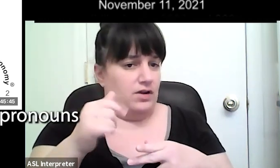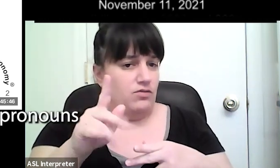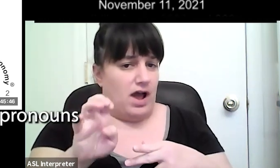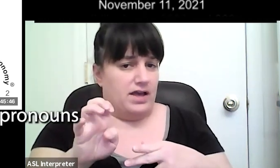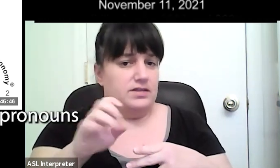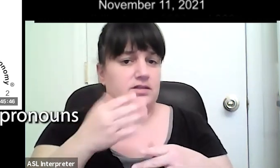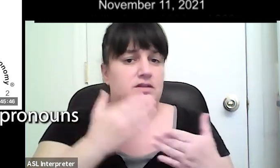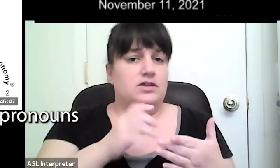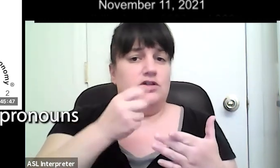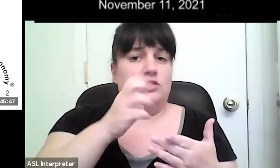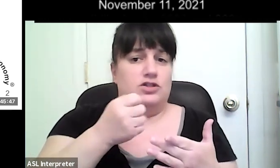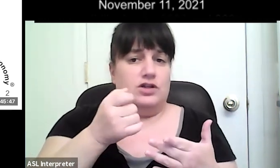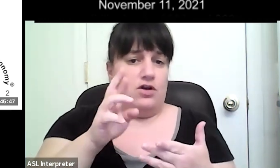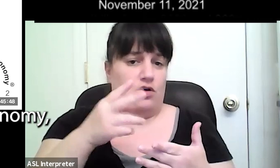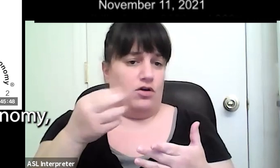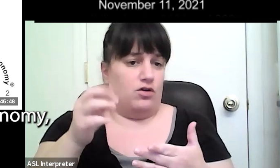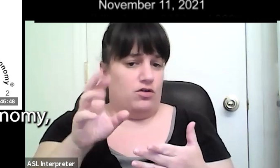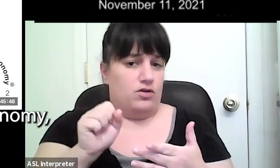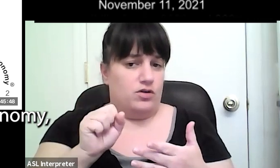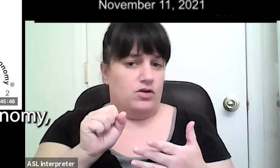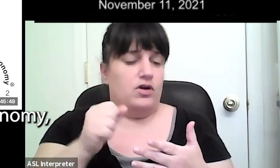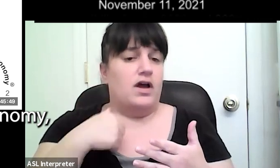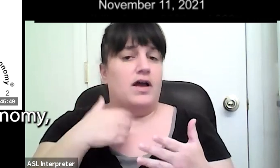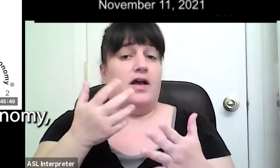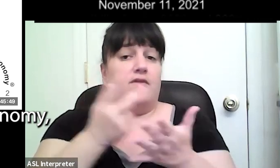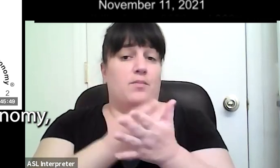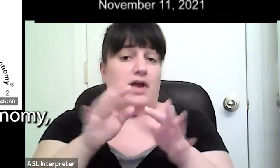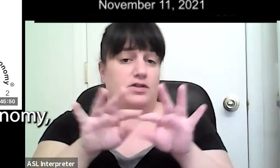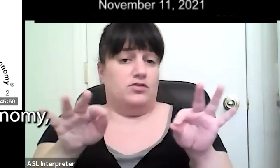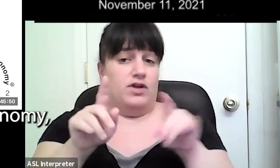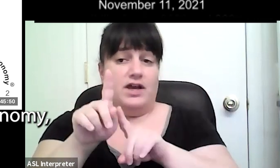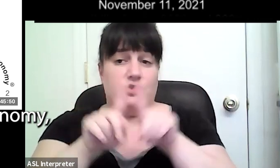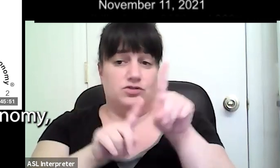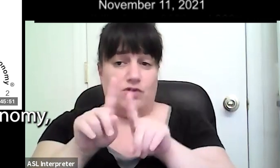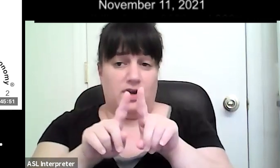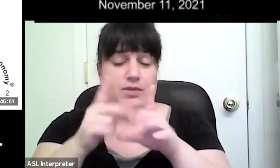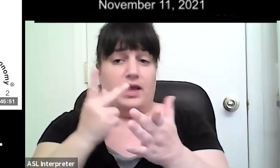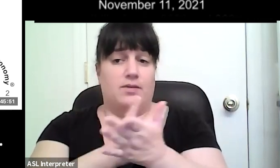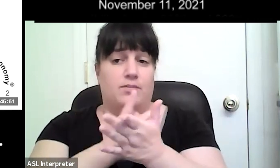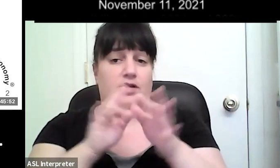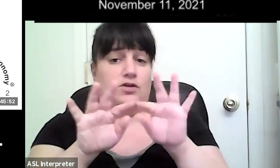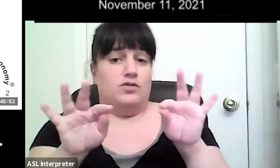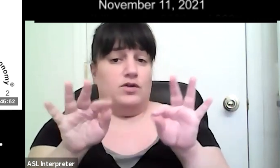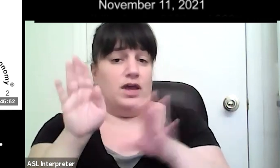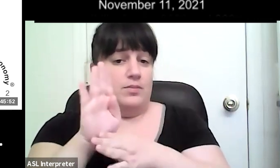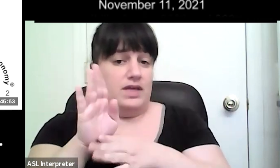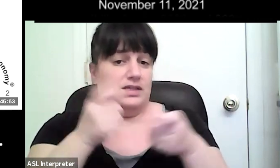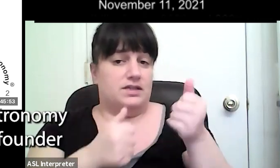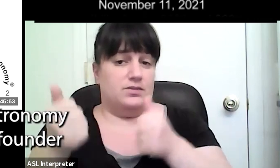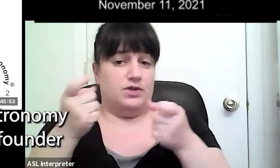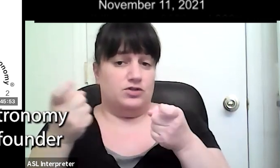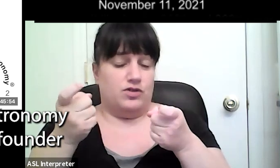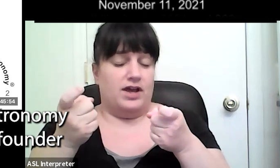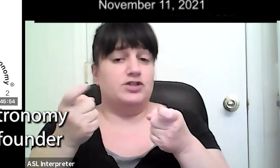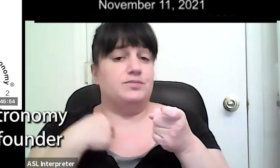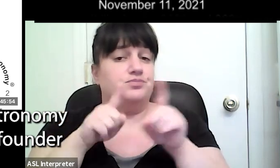pronouns are she, her, hers. I have a master's degree in astronomy, a master's degree in business administration. I'm